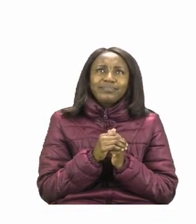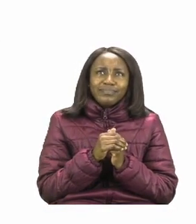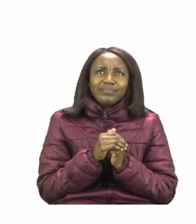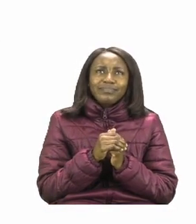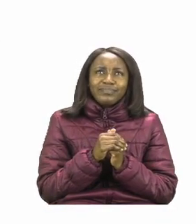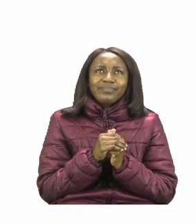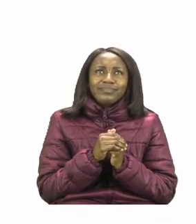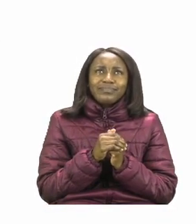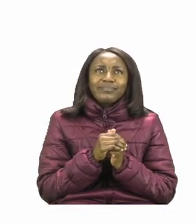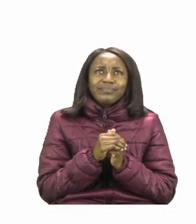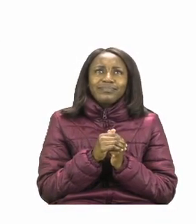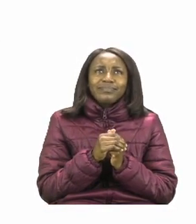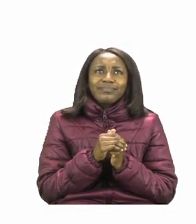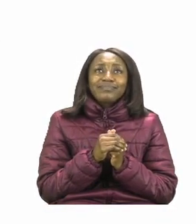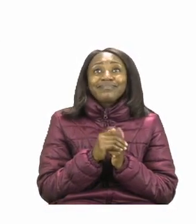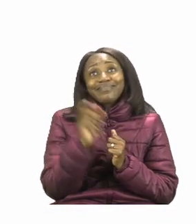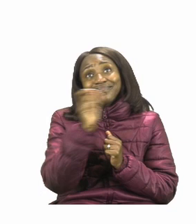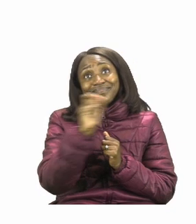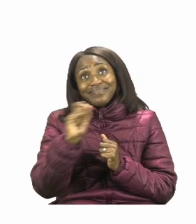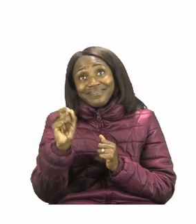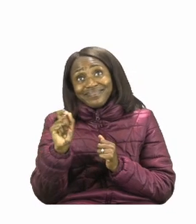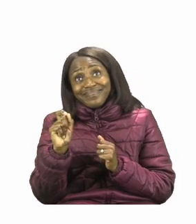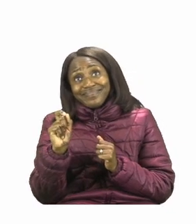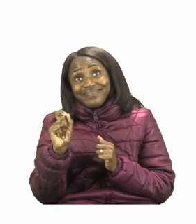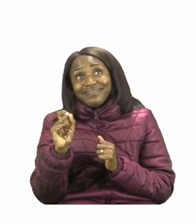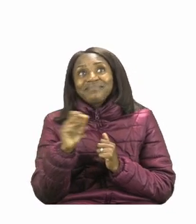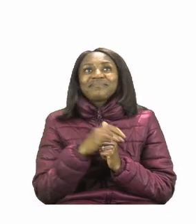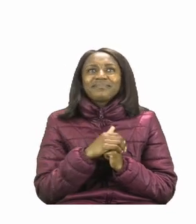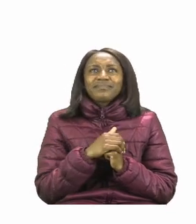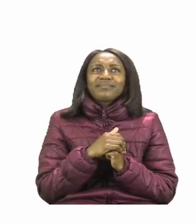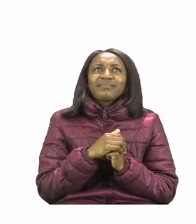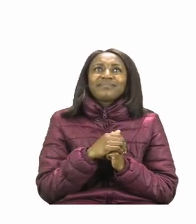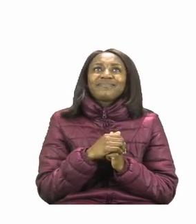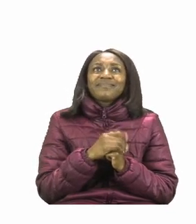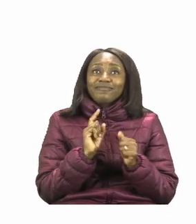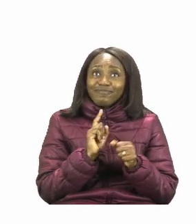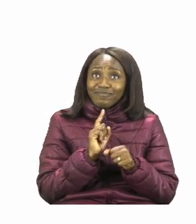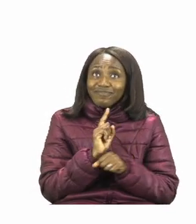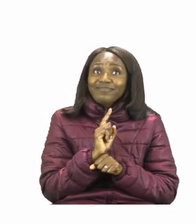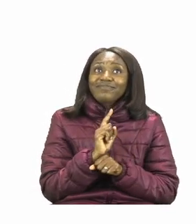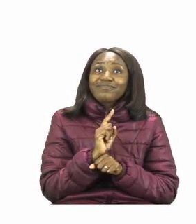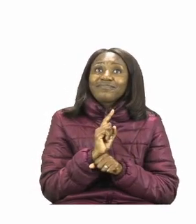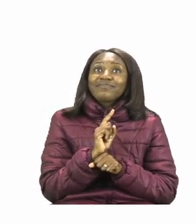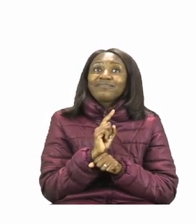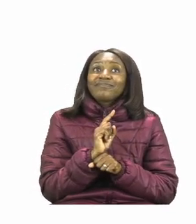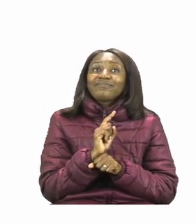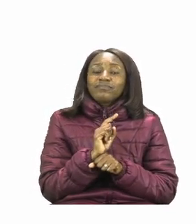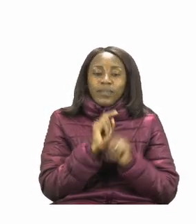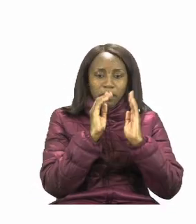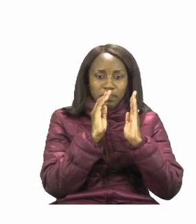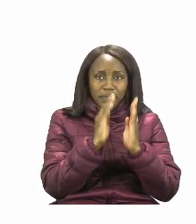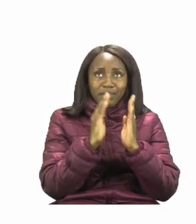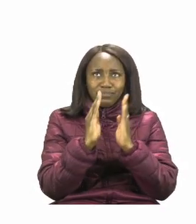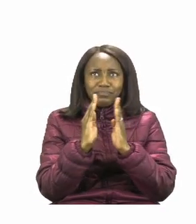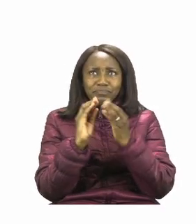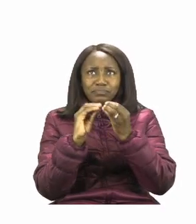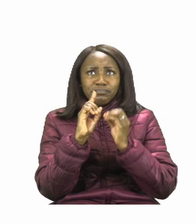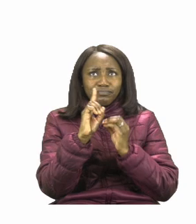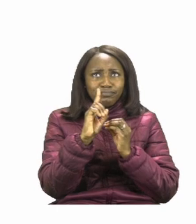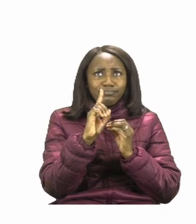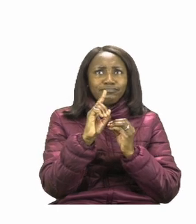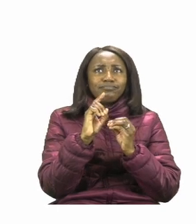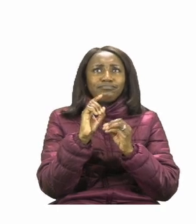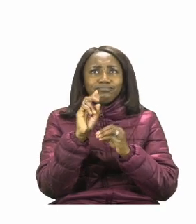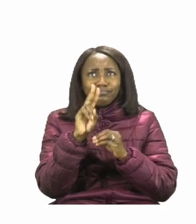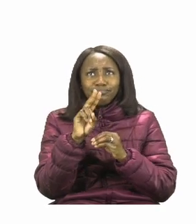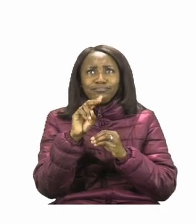a writing exercise. The first thing we're going to do is sequencing. Now, as you can see, we have